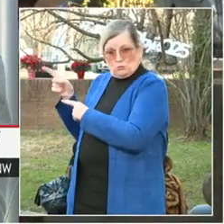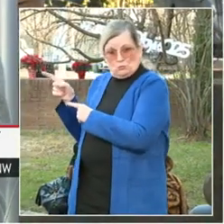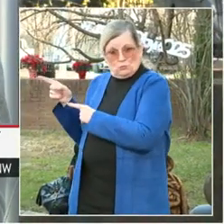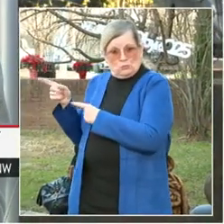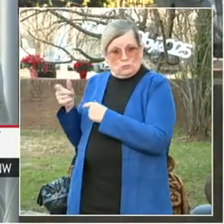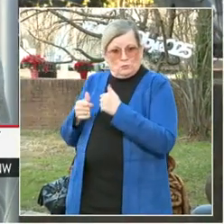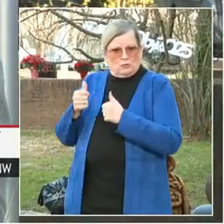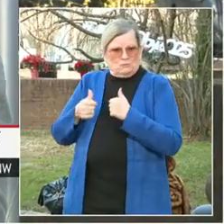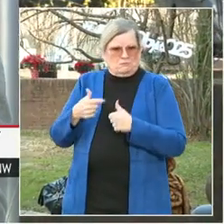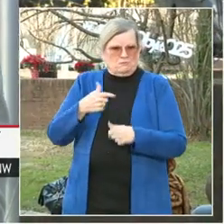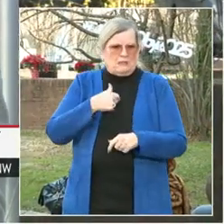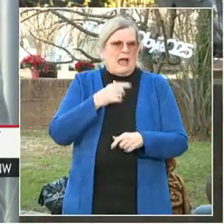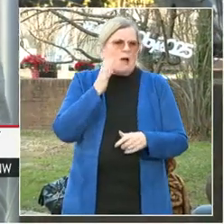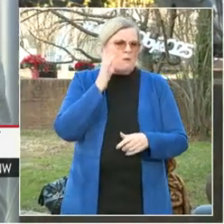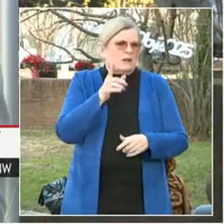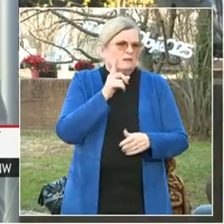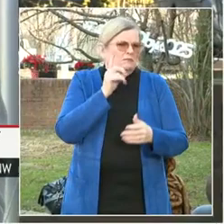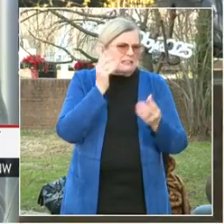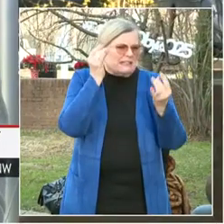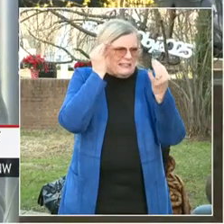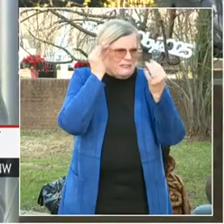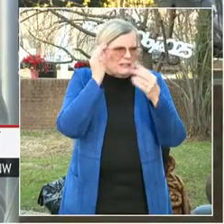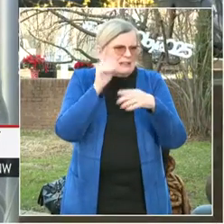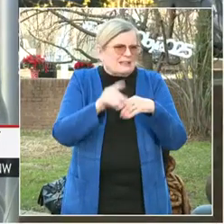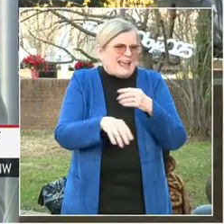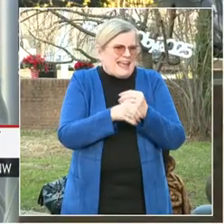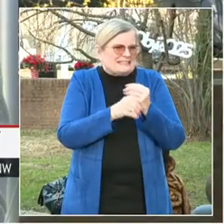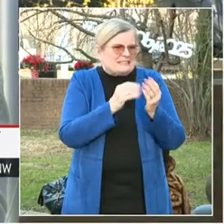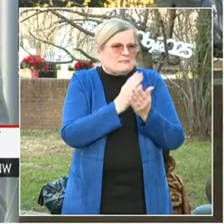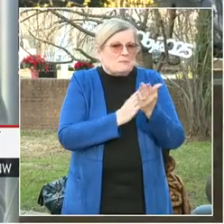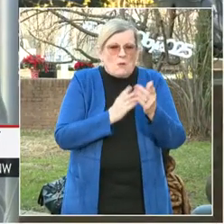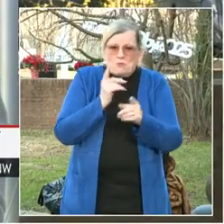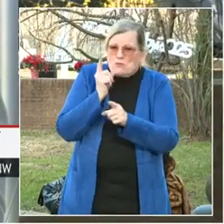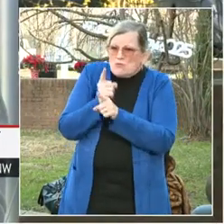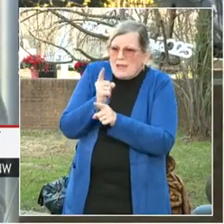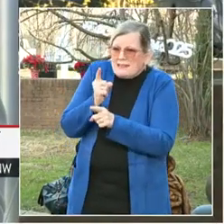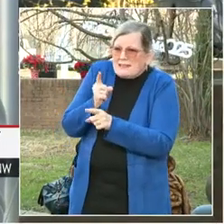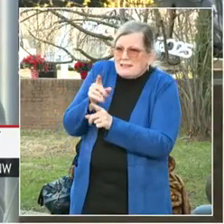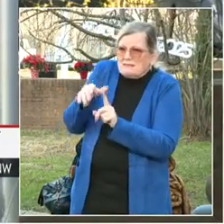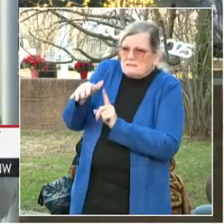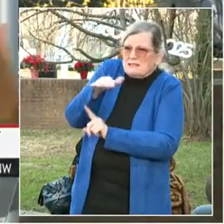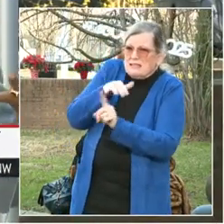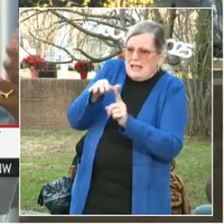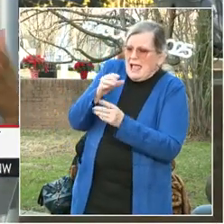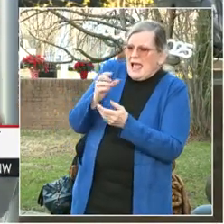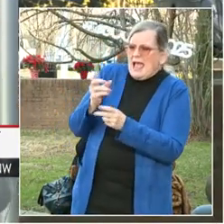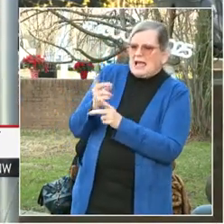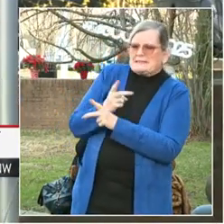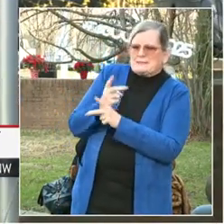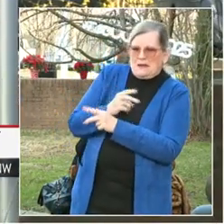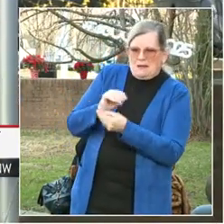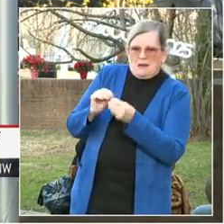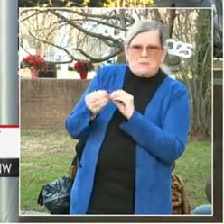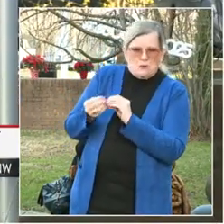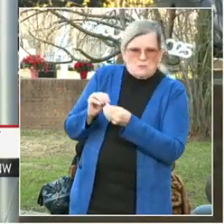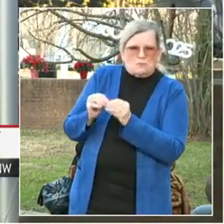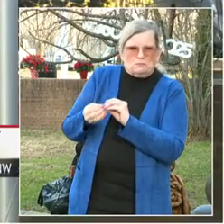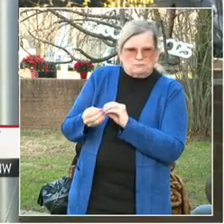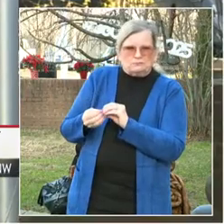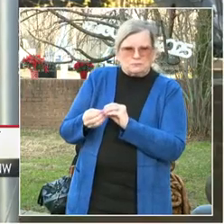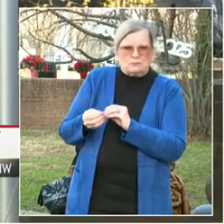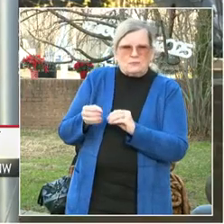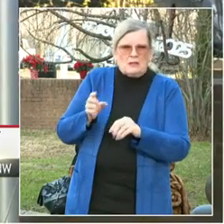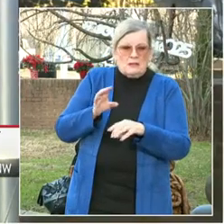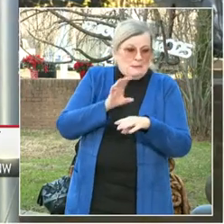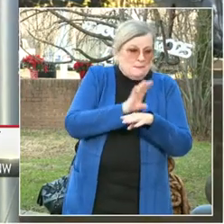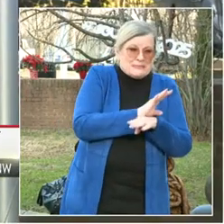give you some, like a round number. I think what Andrew laid out in terms of the commercial areas, the